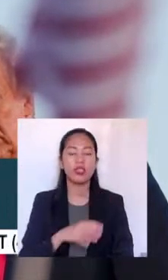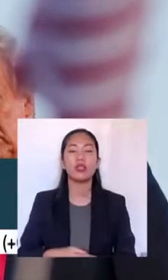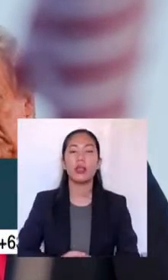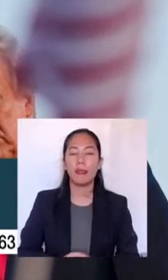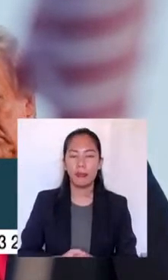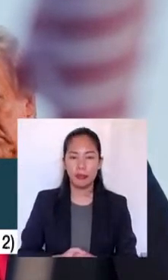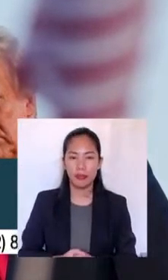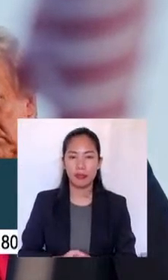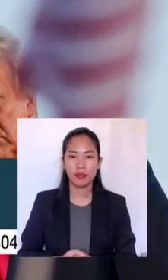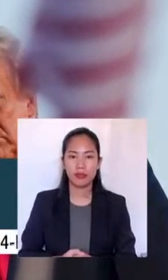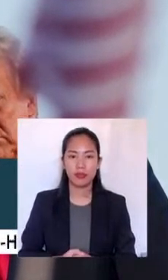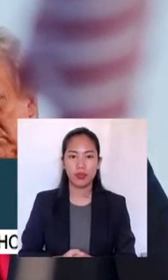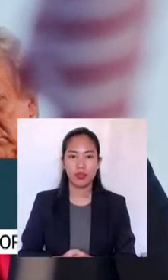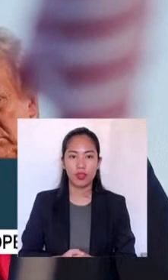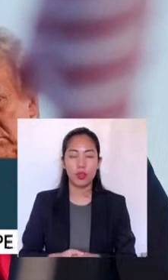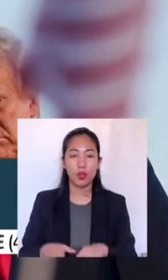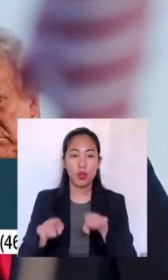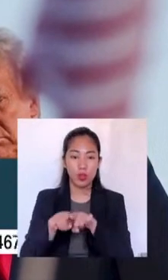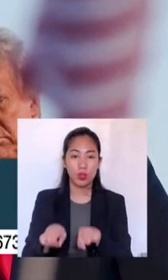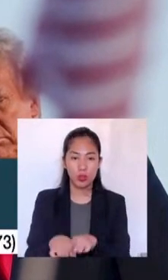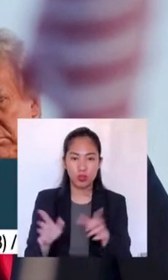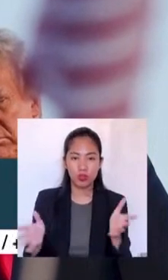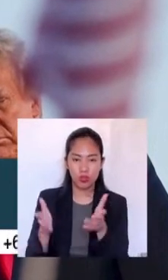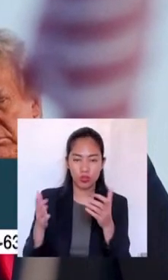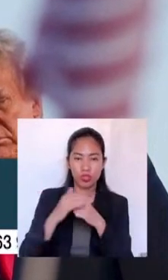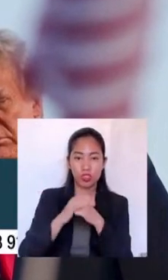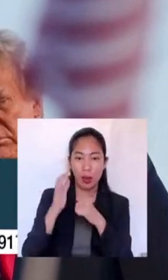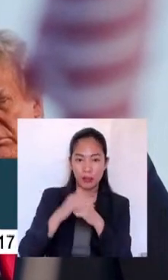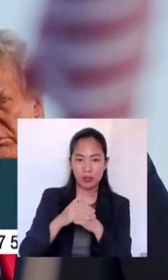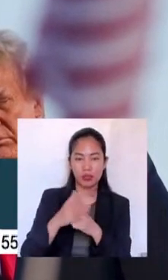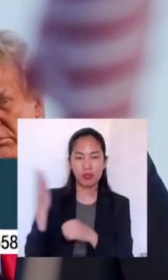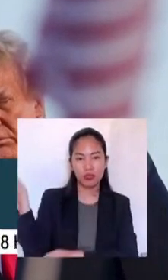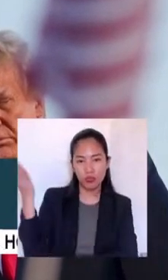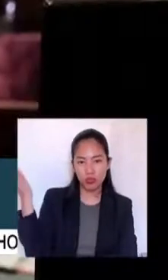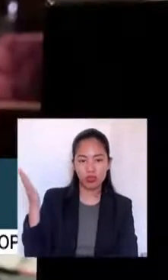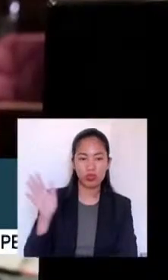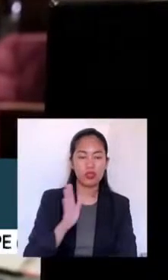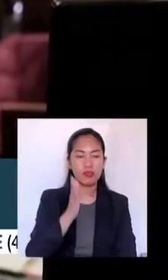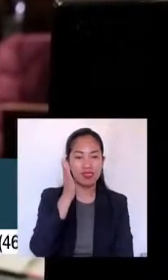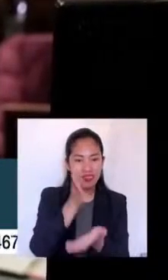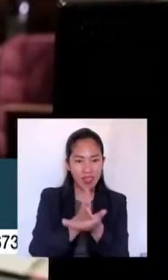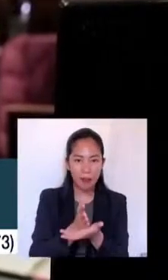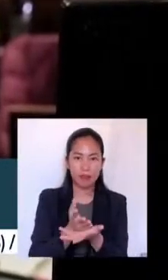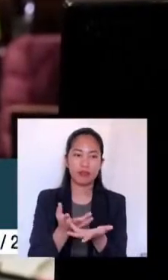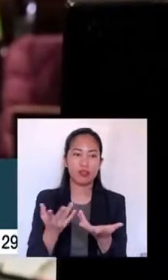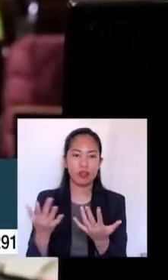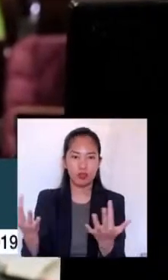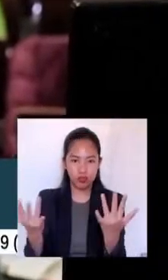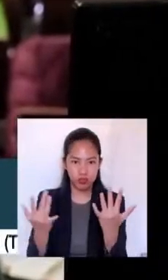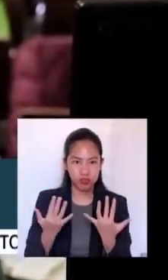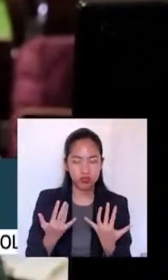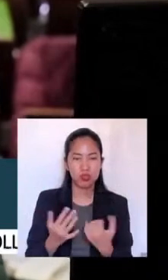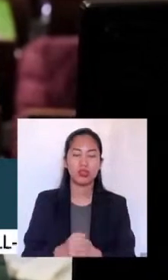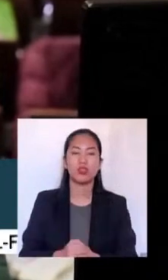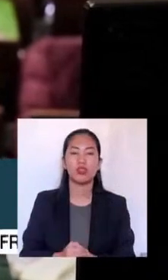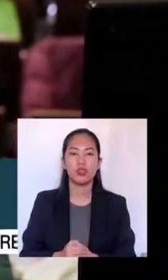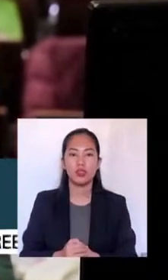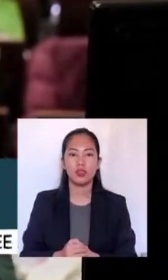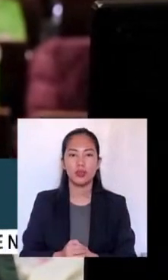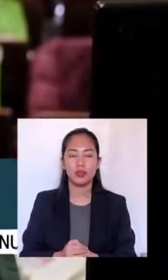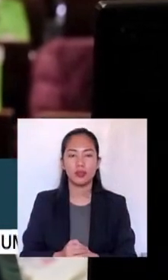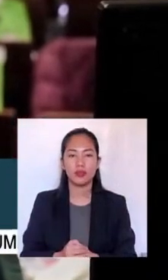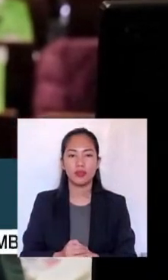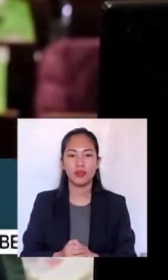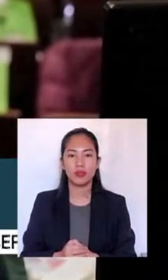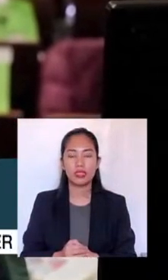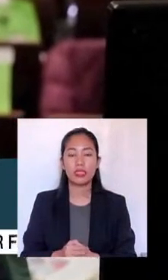riot to make a televised speech telling his supporters to stop the attack. Trump waited hours before releasing a pre-recorded message. The special